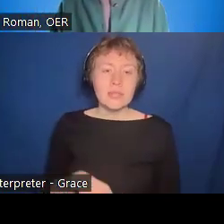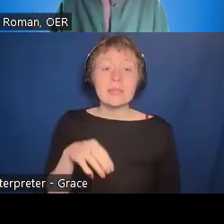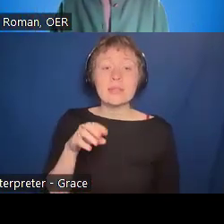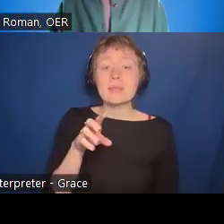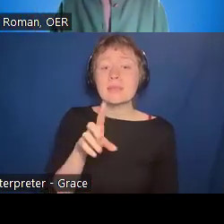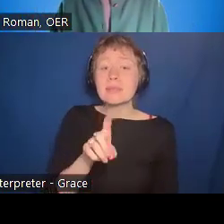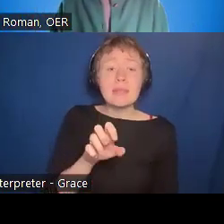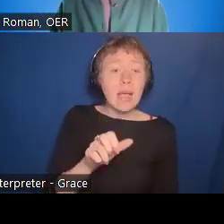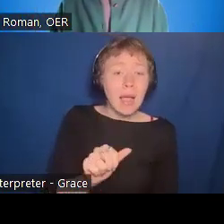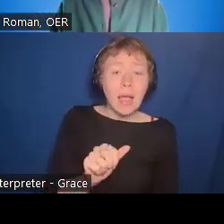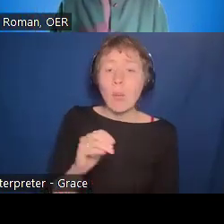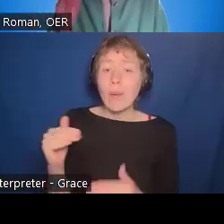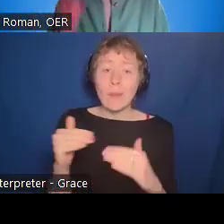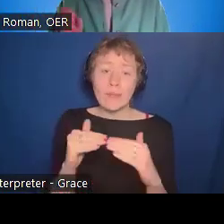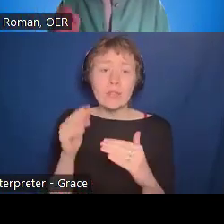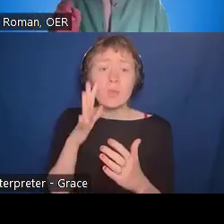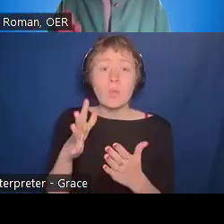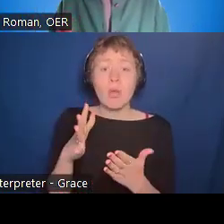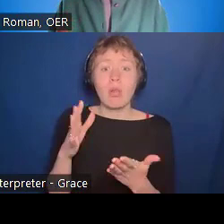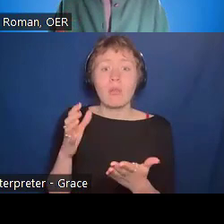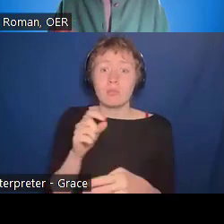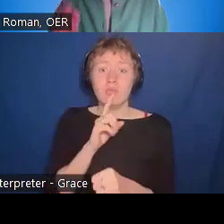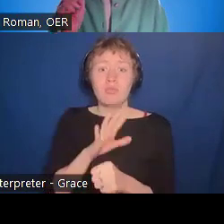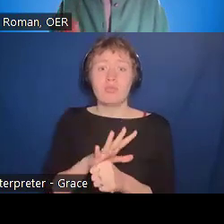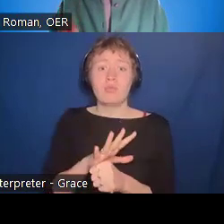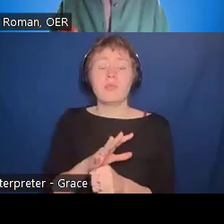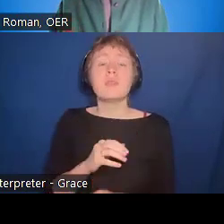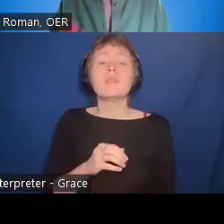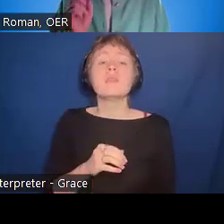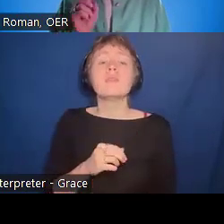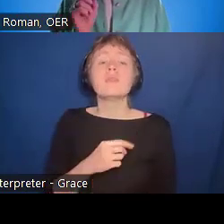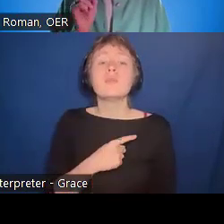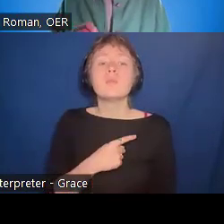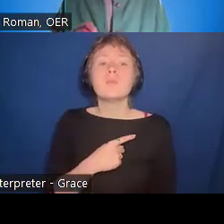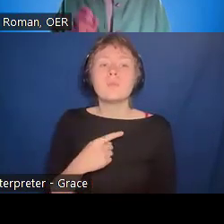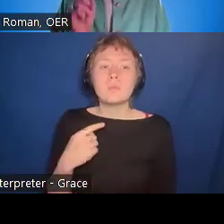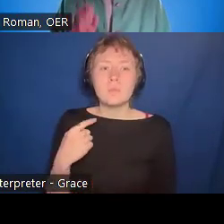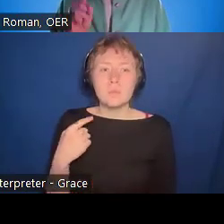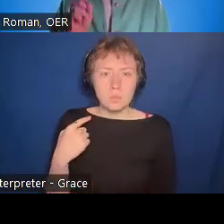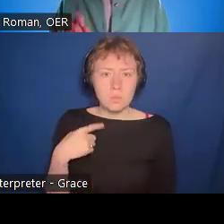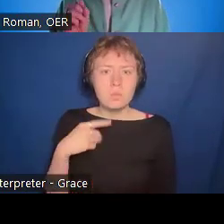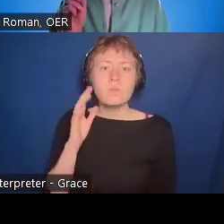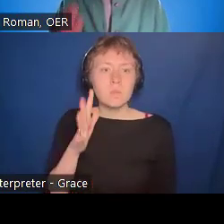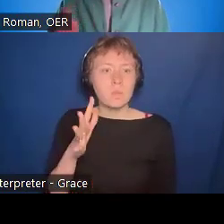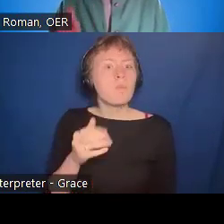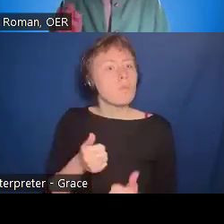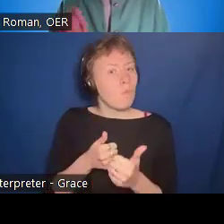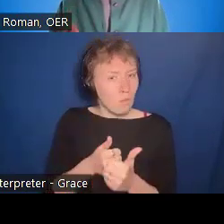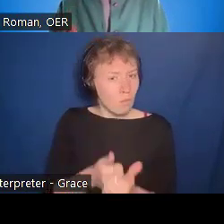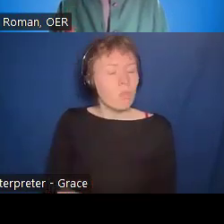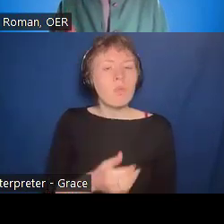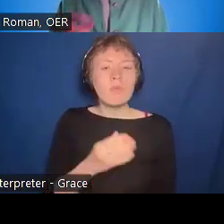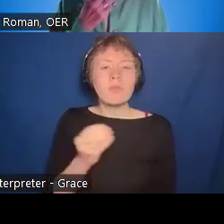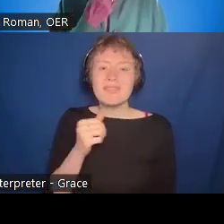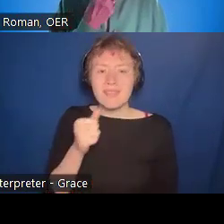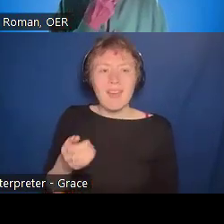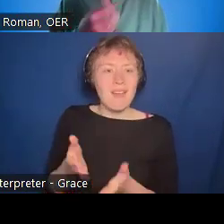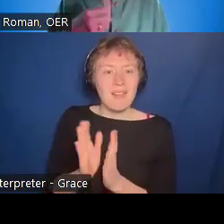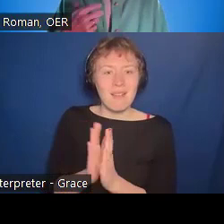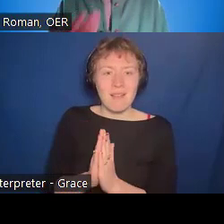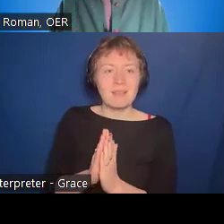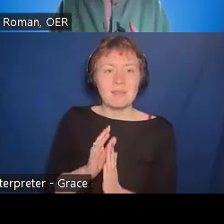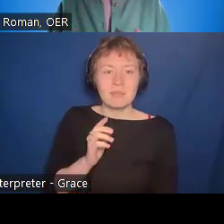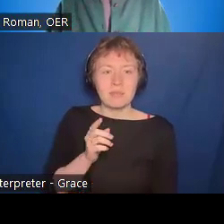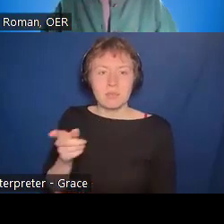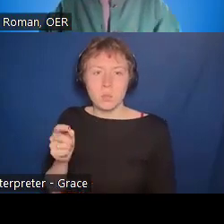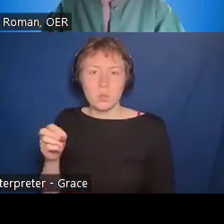or equivalent's going to sign off on that. We're going to take that on faith and not ask SMEs to review it. If